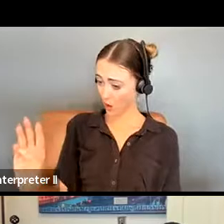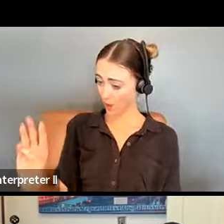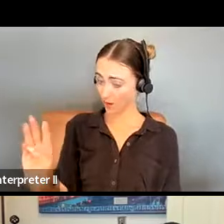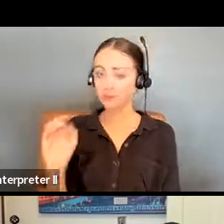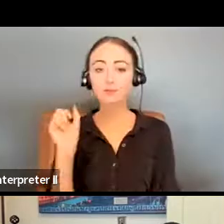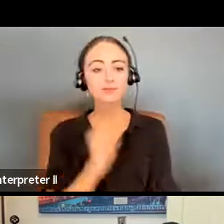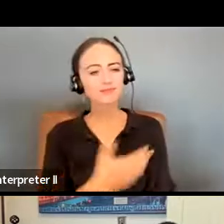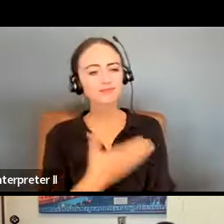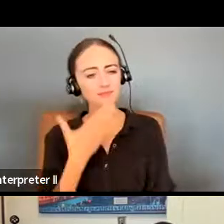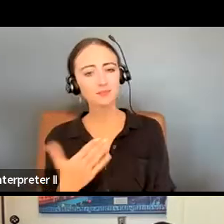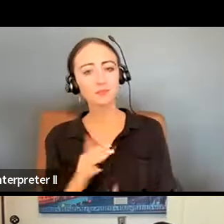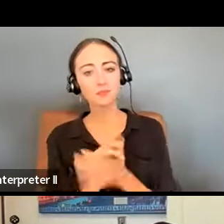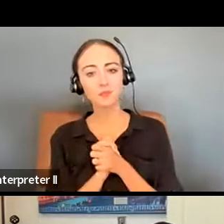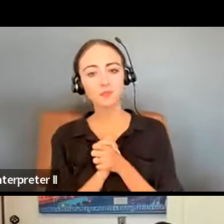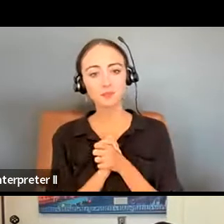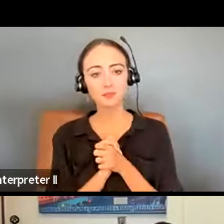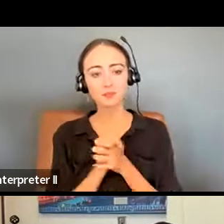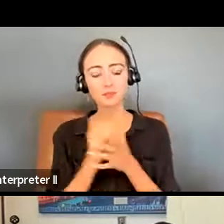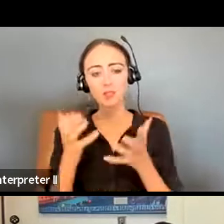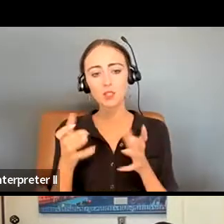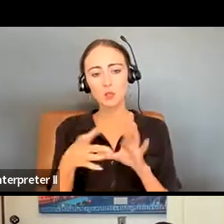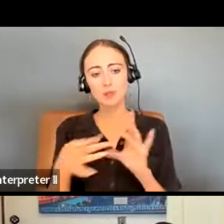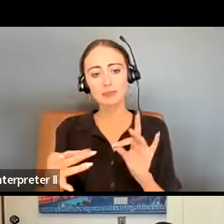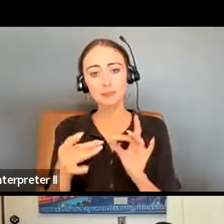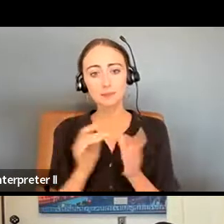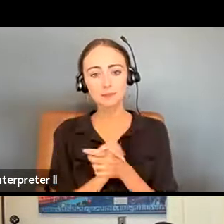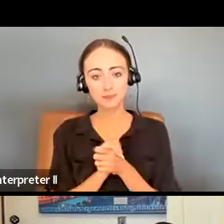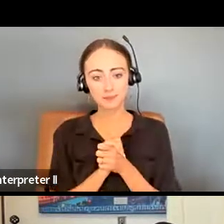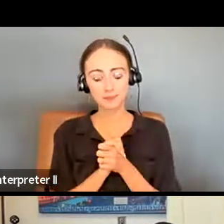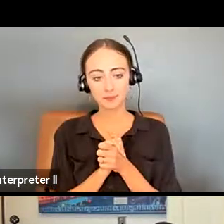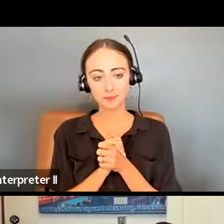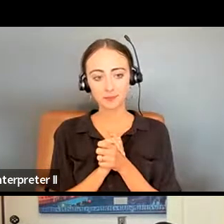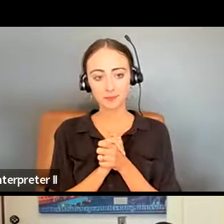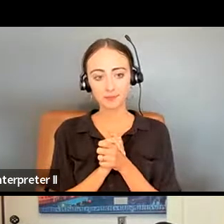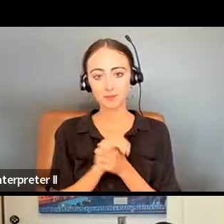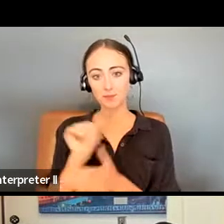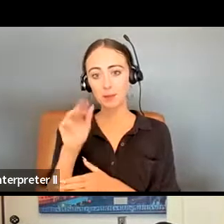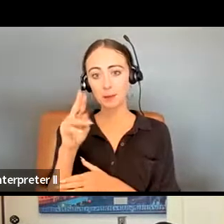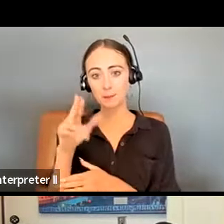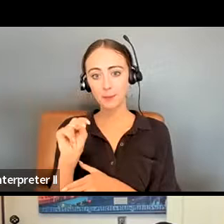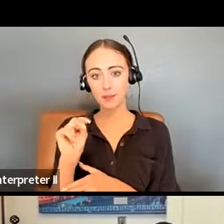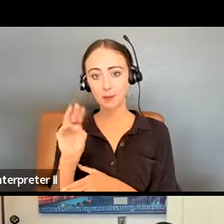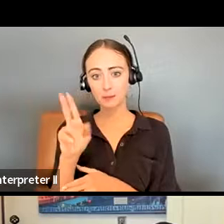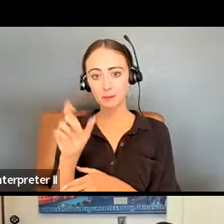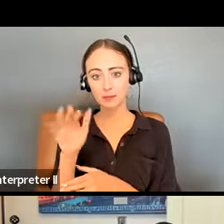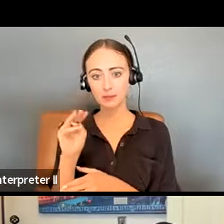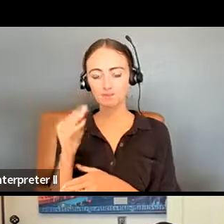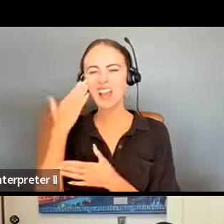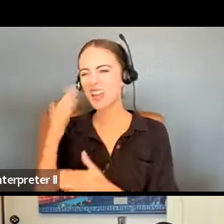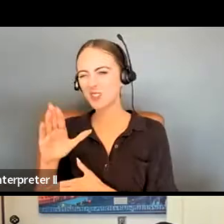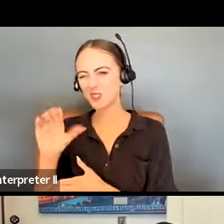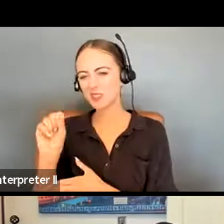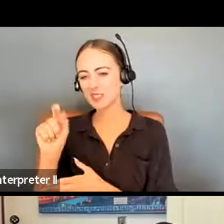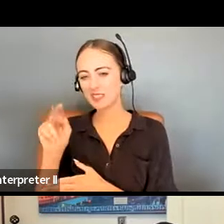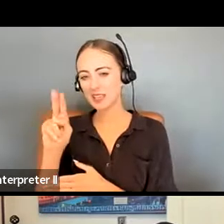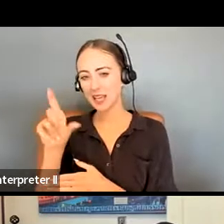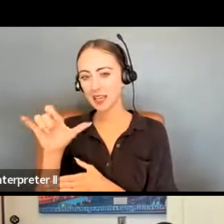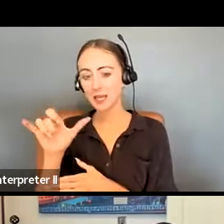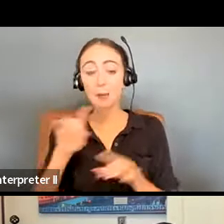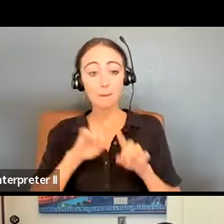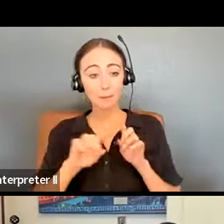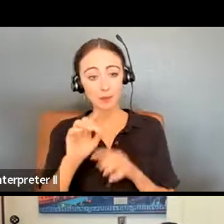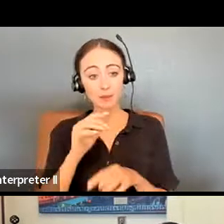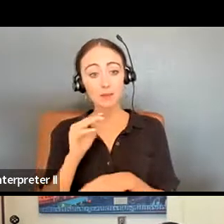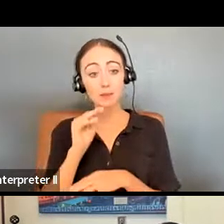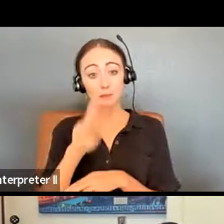Thank you. I just want to speak on behalf of Amin Muslim. I don't know Stanley. Mr.